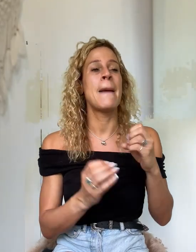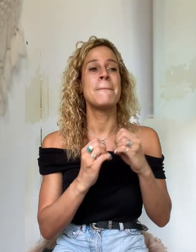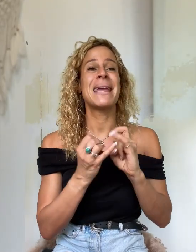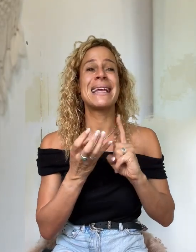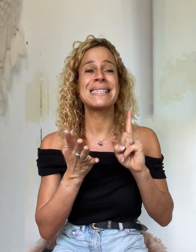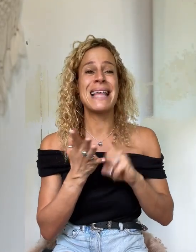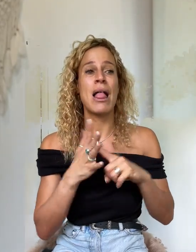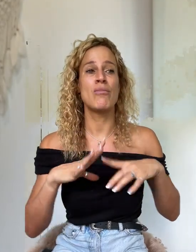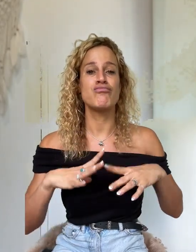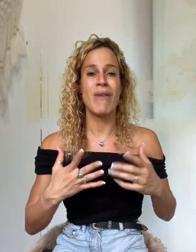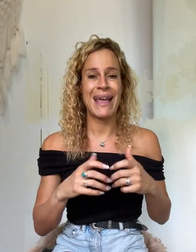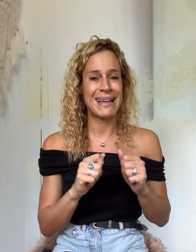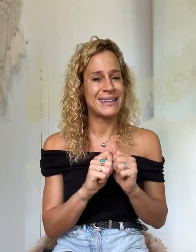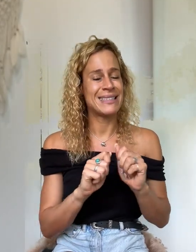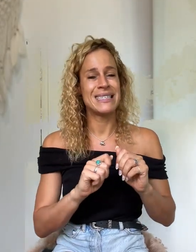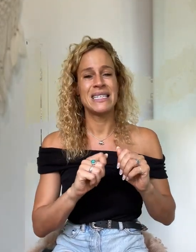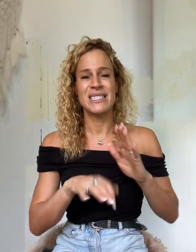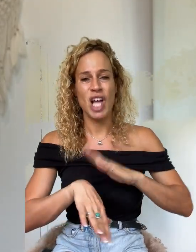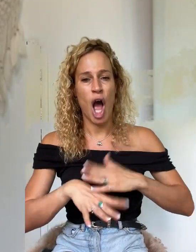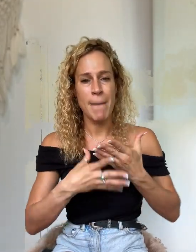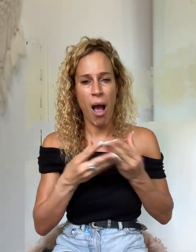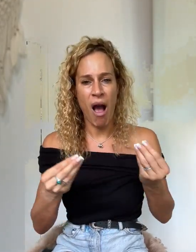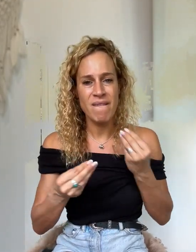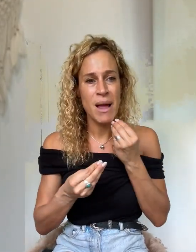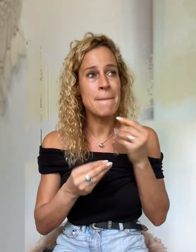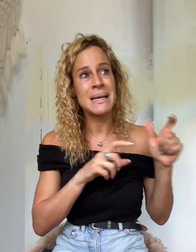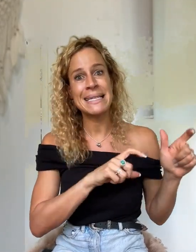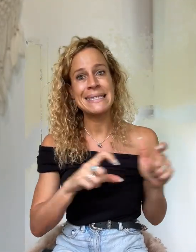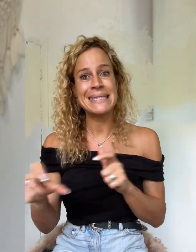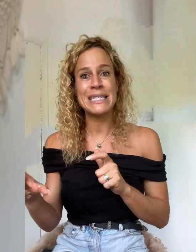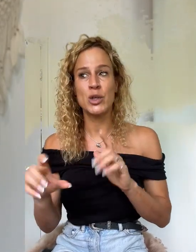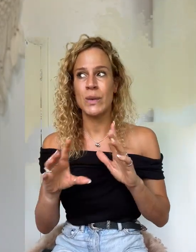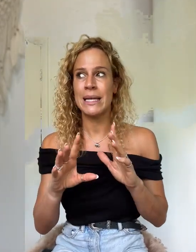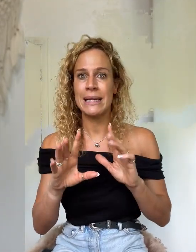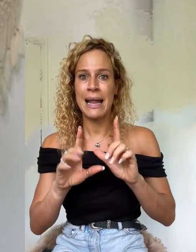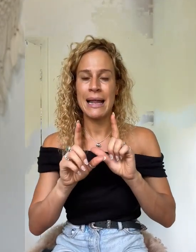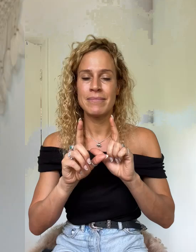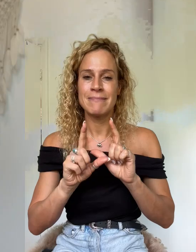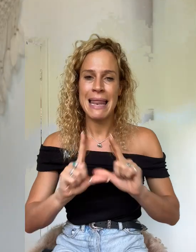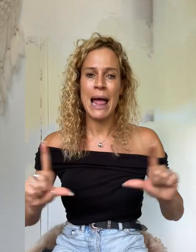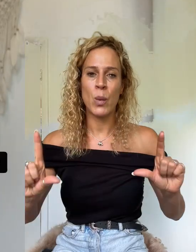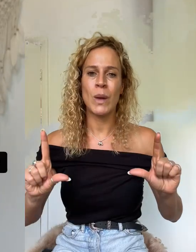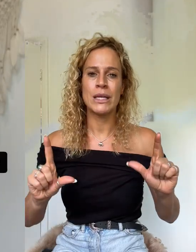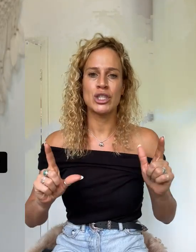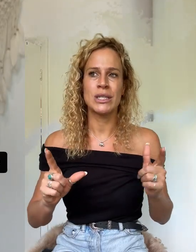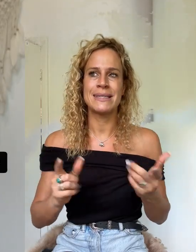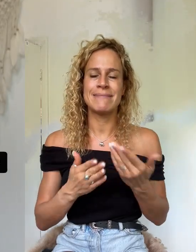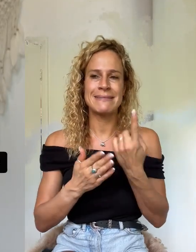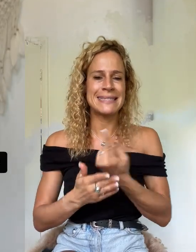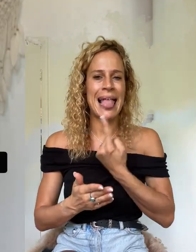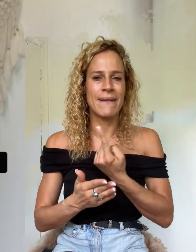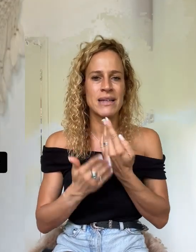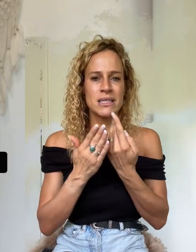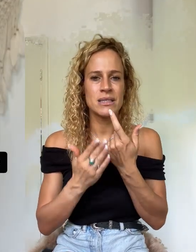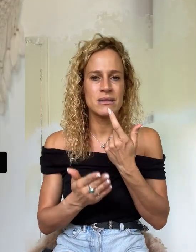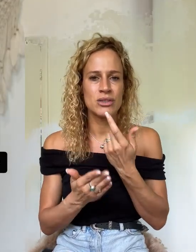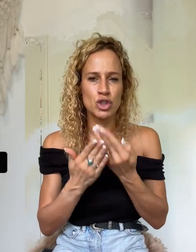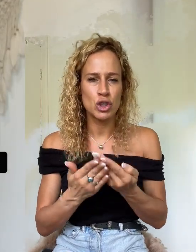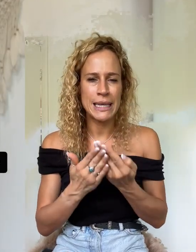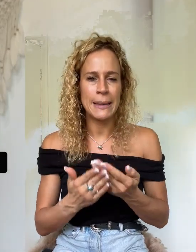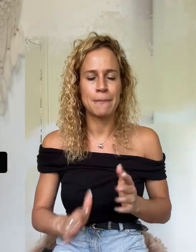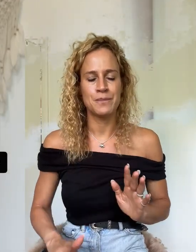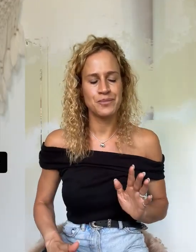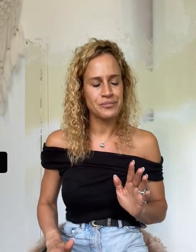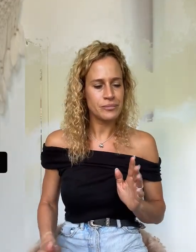with self-study is really difficult. Any tips and advice? Okay, so I would say that I've